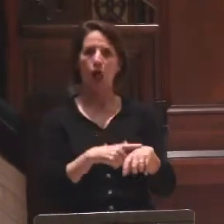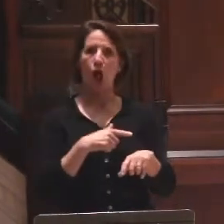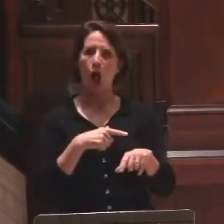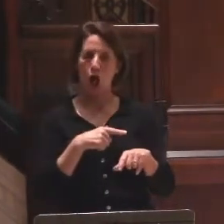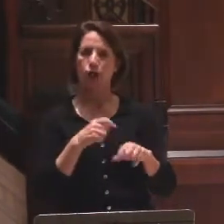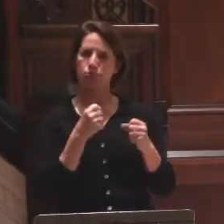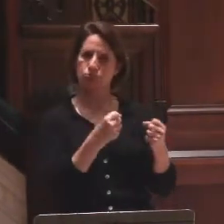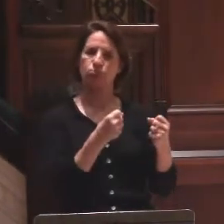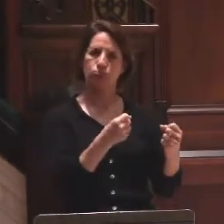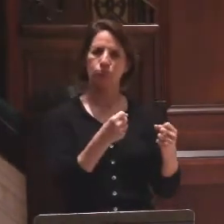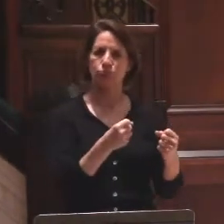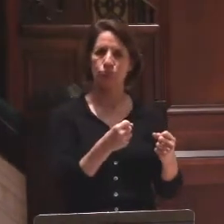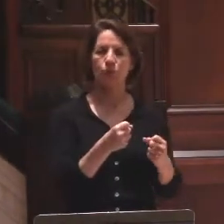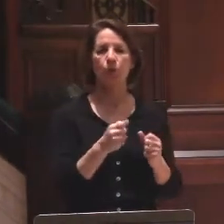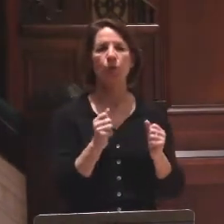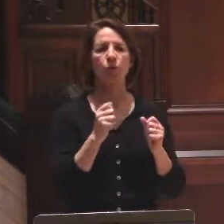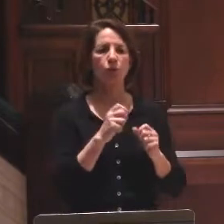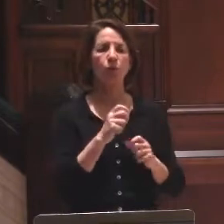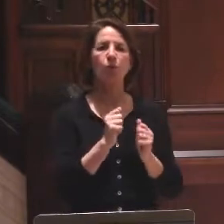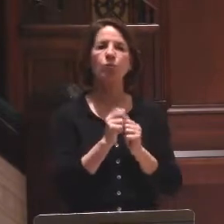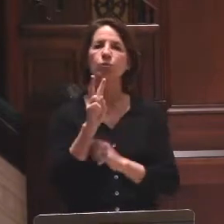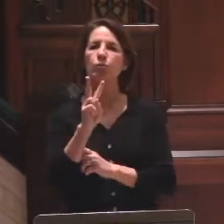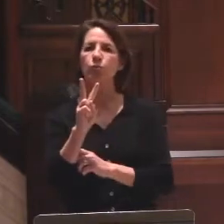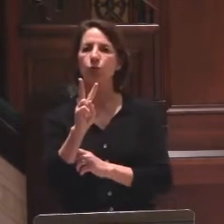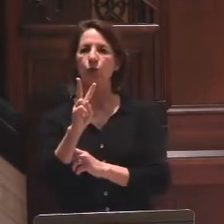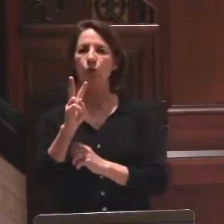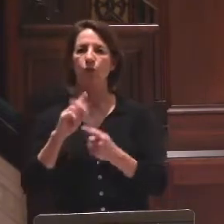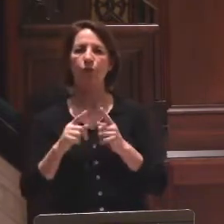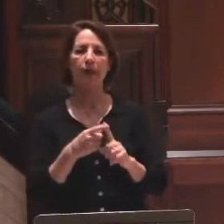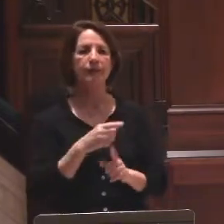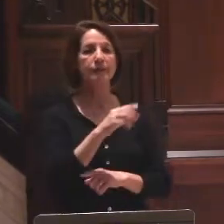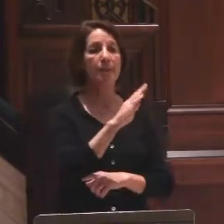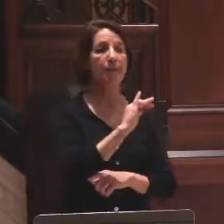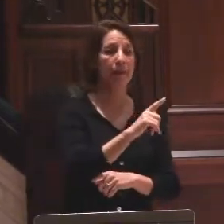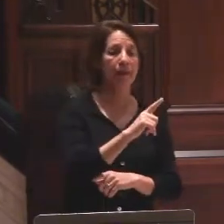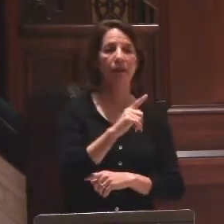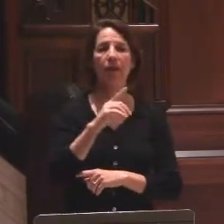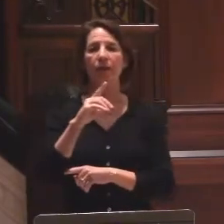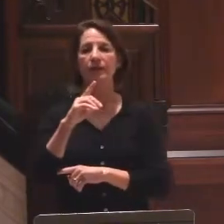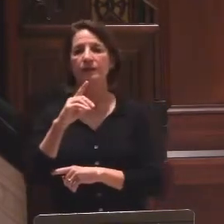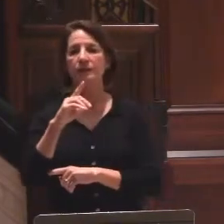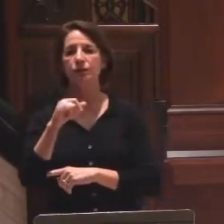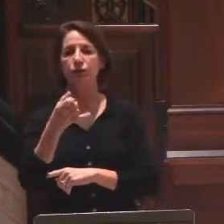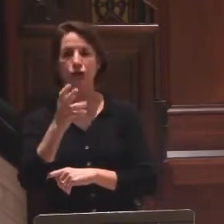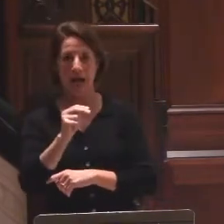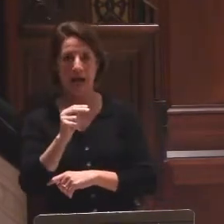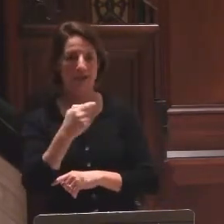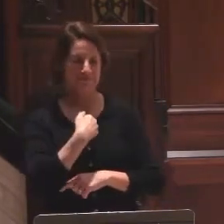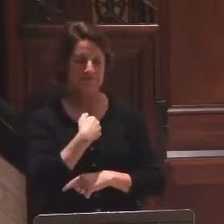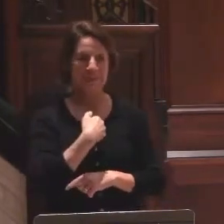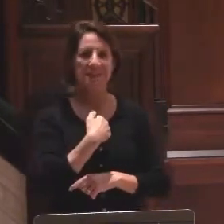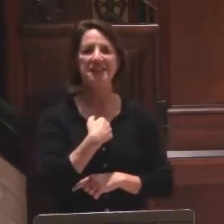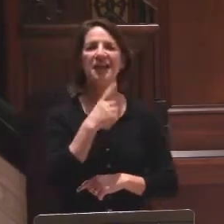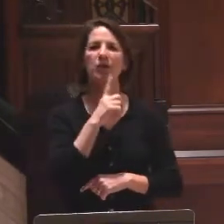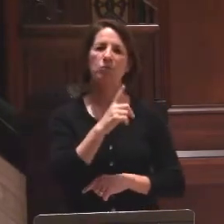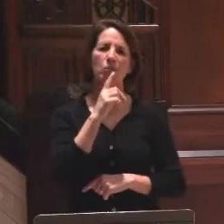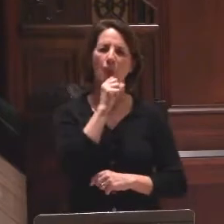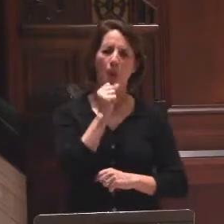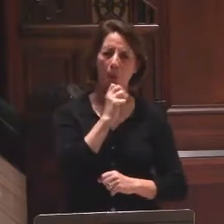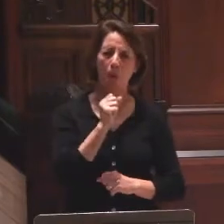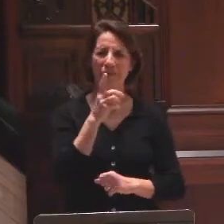long road trip with two of my friends. Bill Droll, John Erb, and I drove an old, dilapidated Dodge